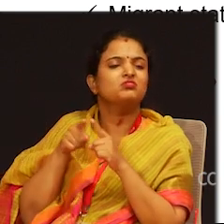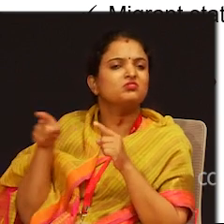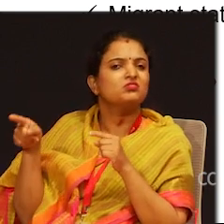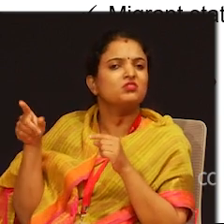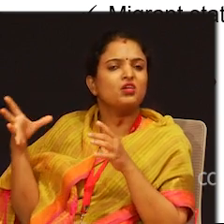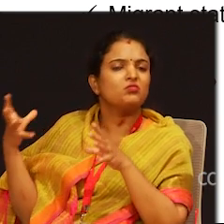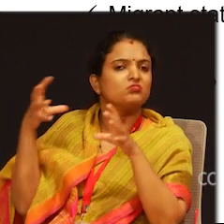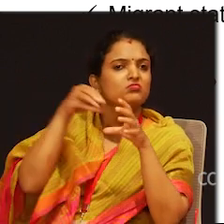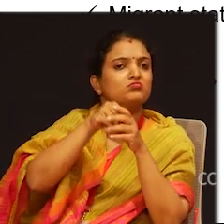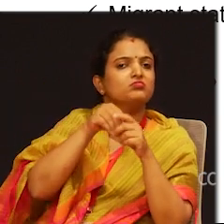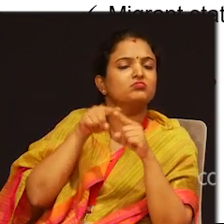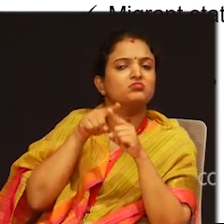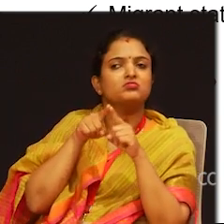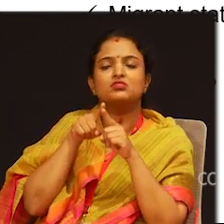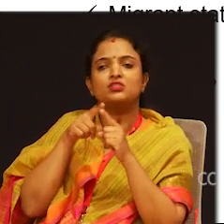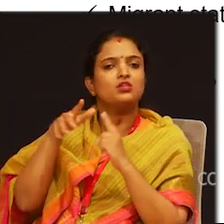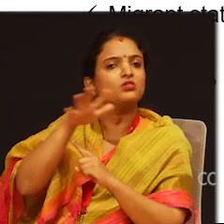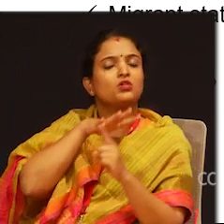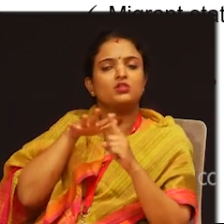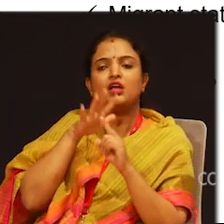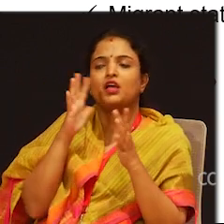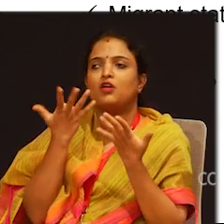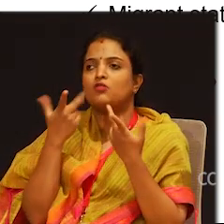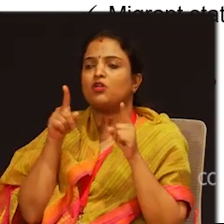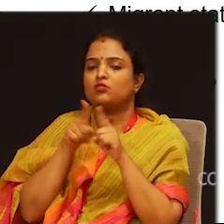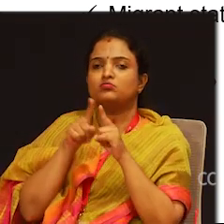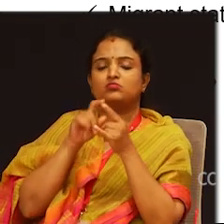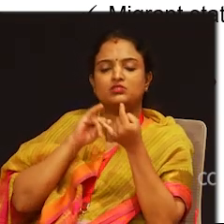not part of the society.